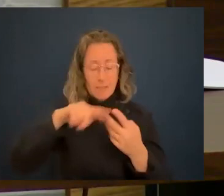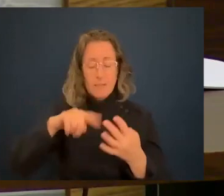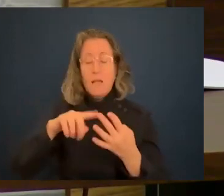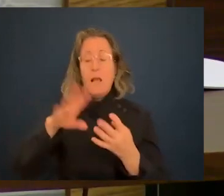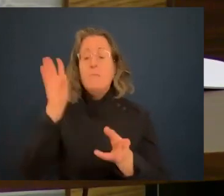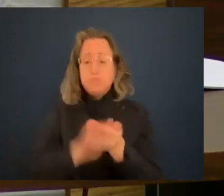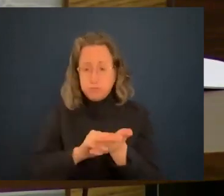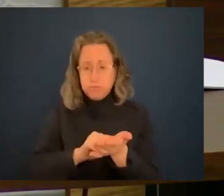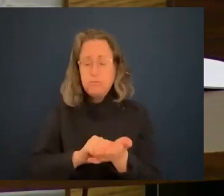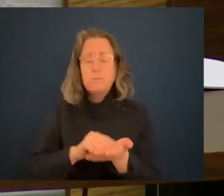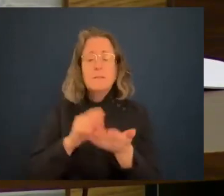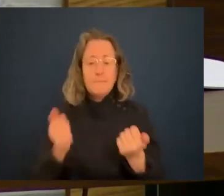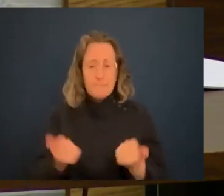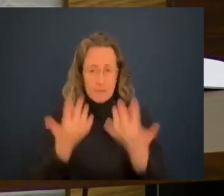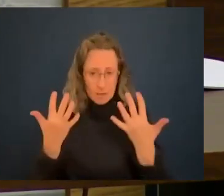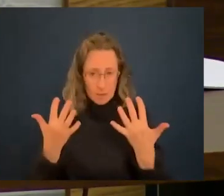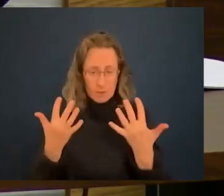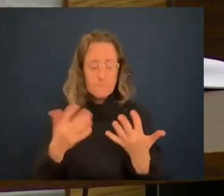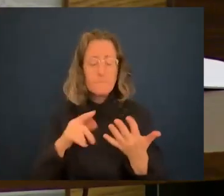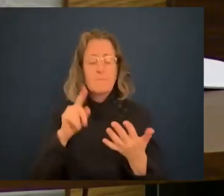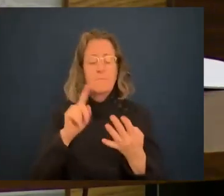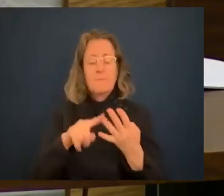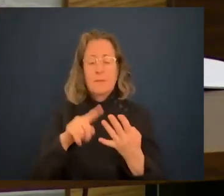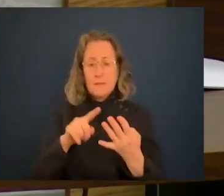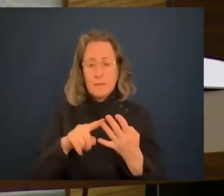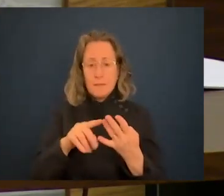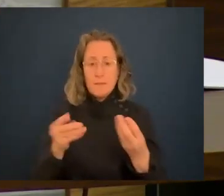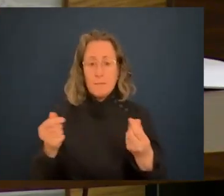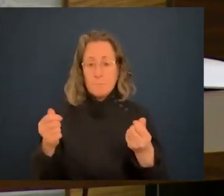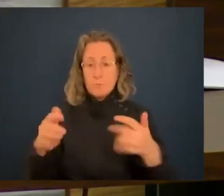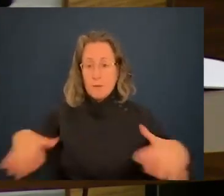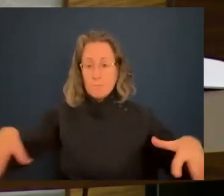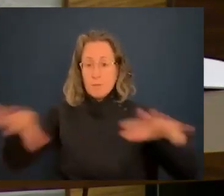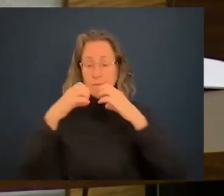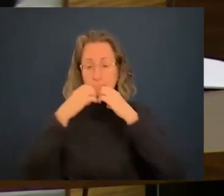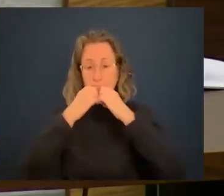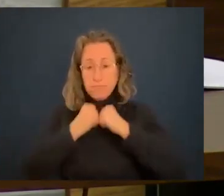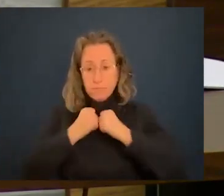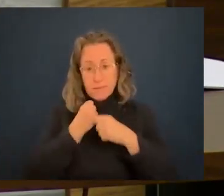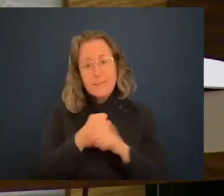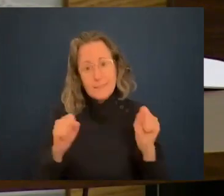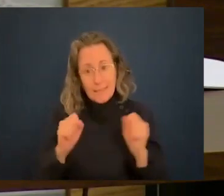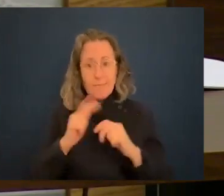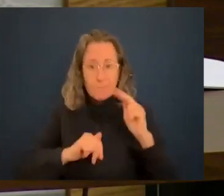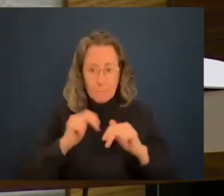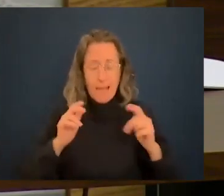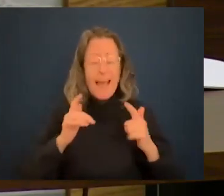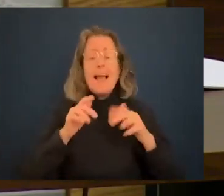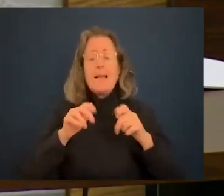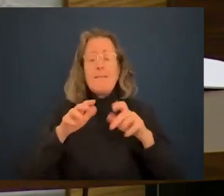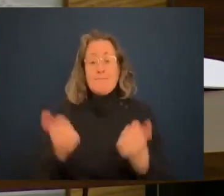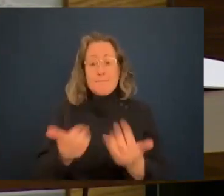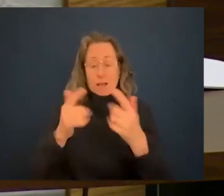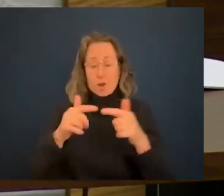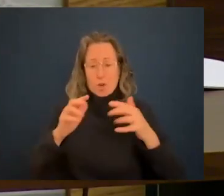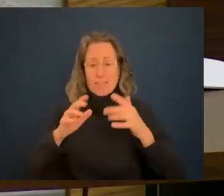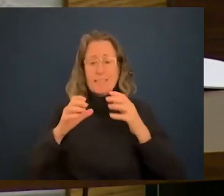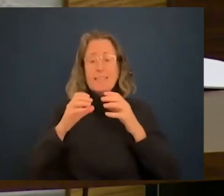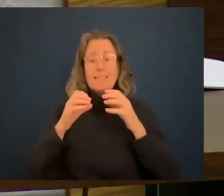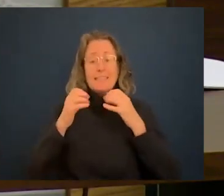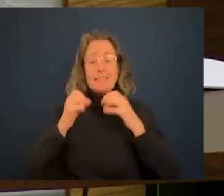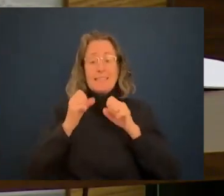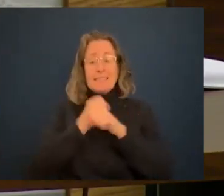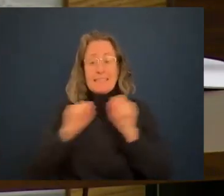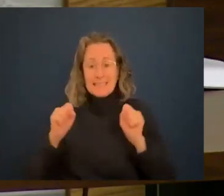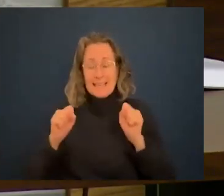fire um property conservation in other words saving the buildings around the built the fire that's building it's